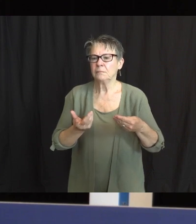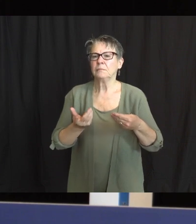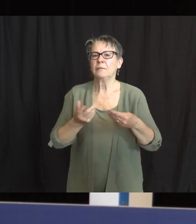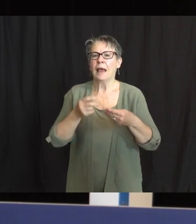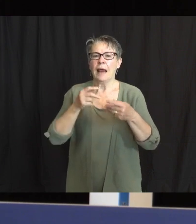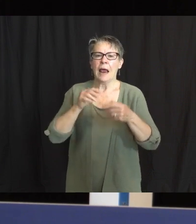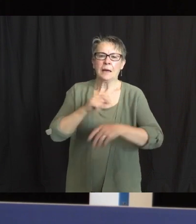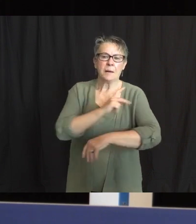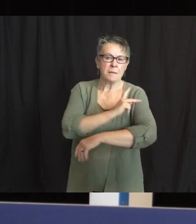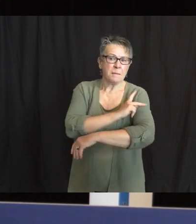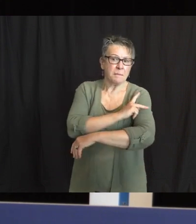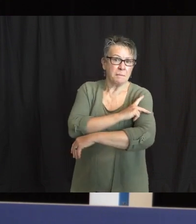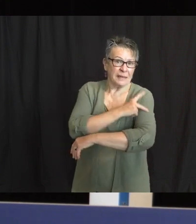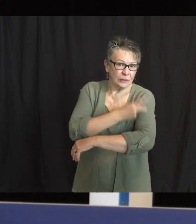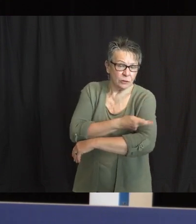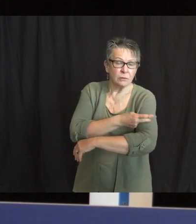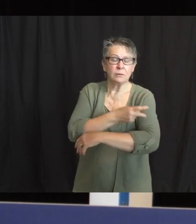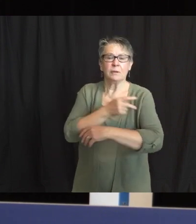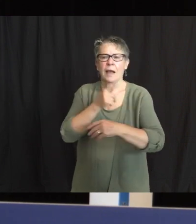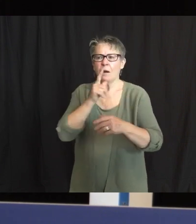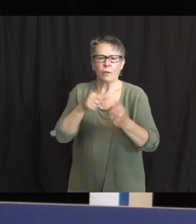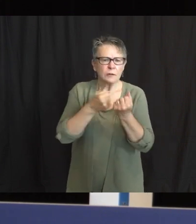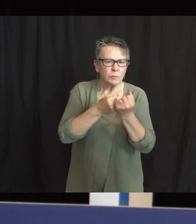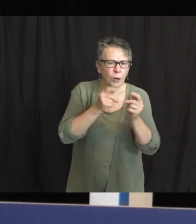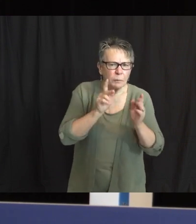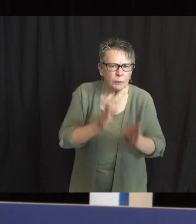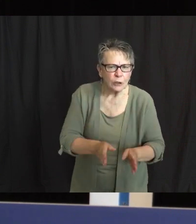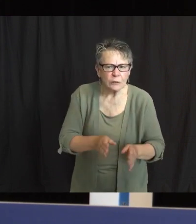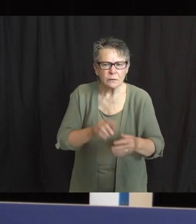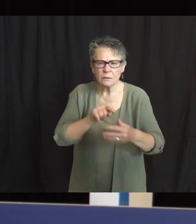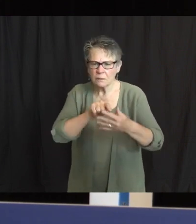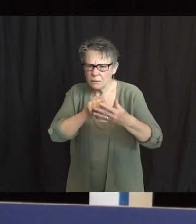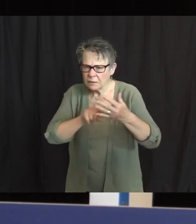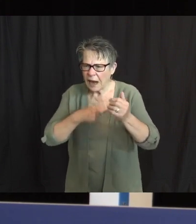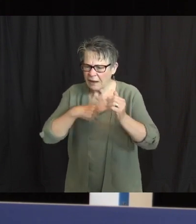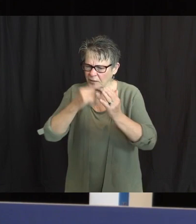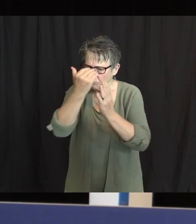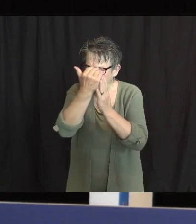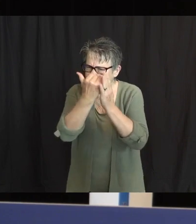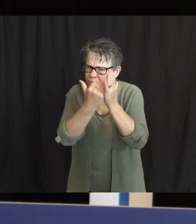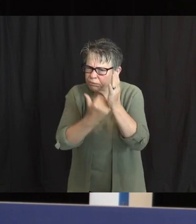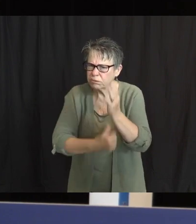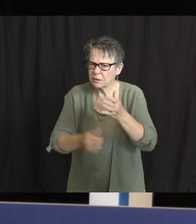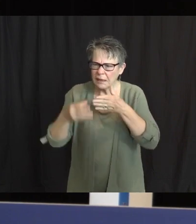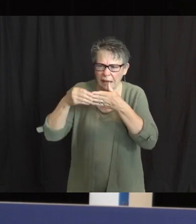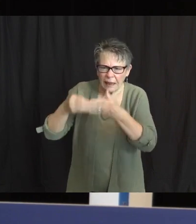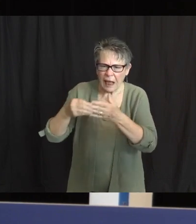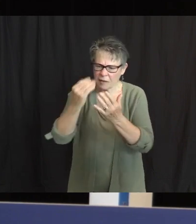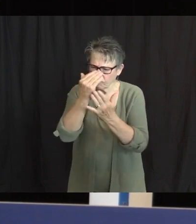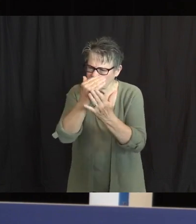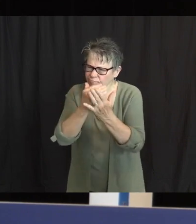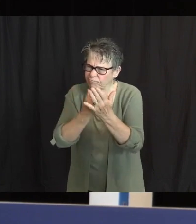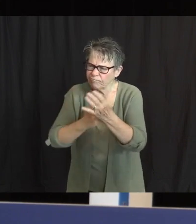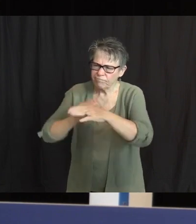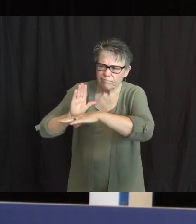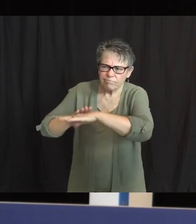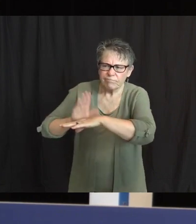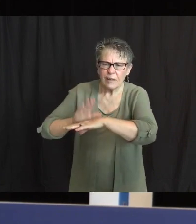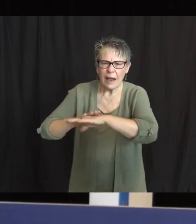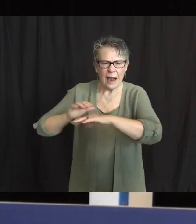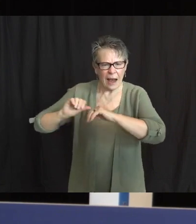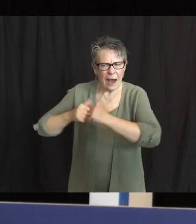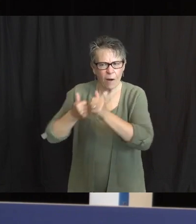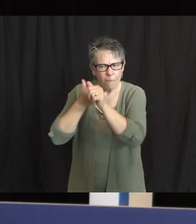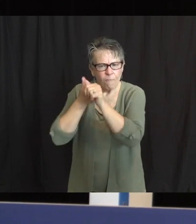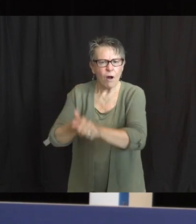on patients who receive the drugs, such as patient demographics, serious adverse events, number of doses used, and